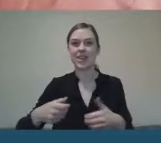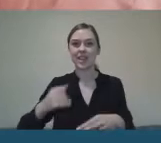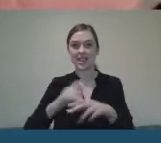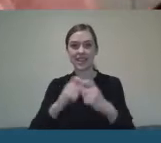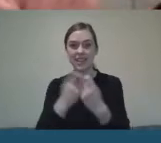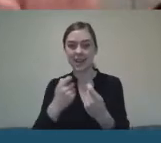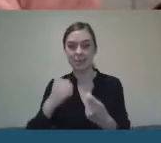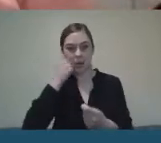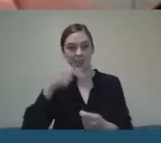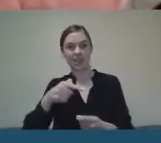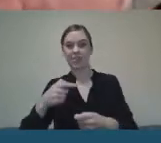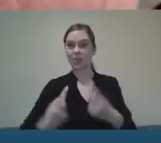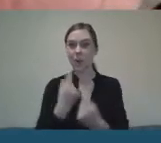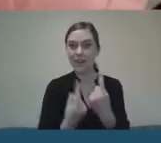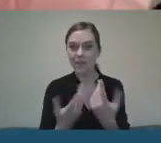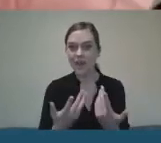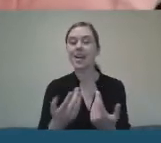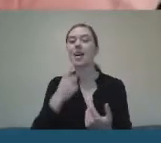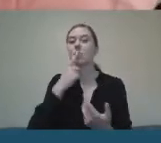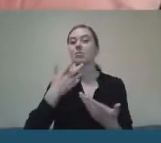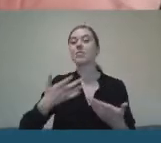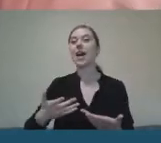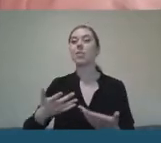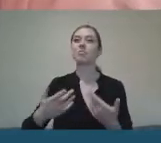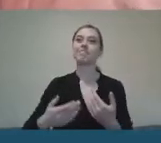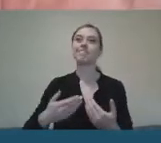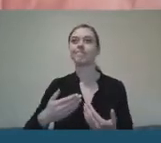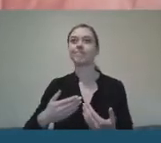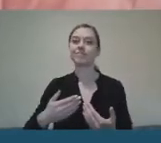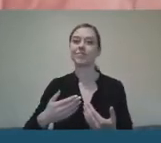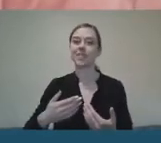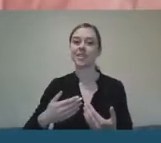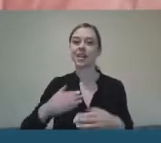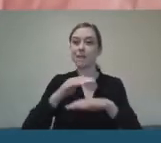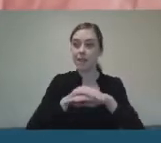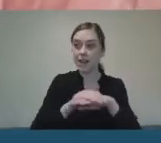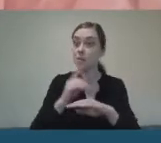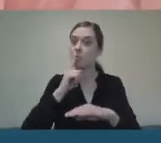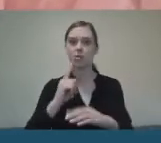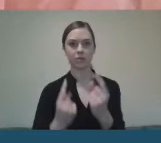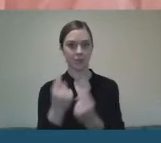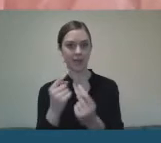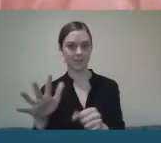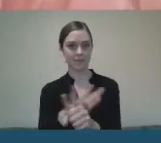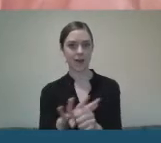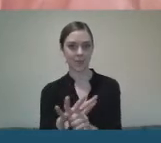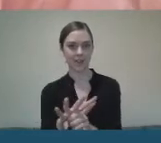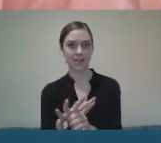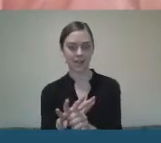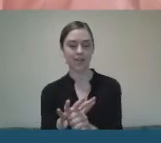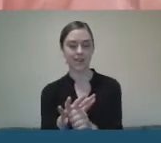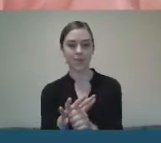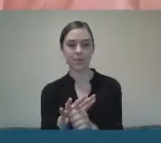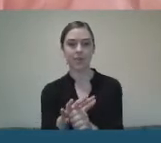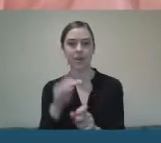that, I'm not saying that doesn't seem to be the case, but now it's a friendly but competitive environment, because I think, you know,